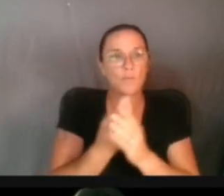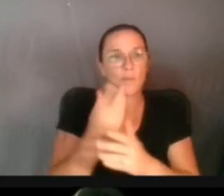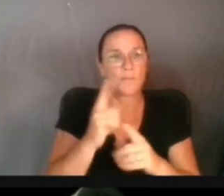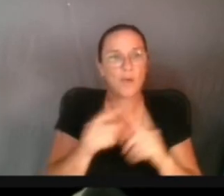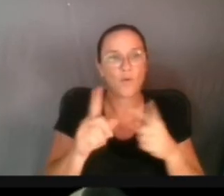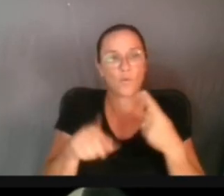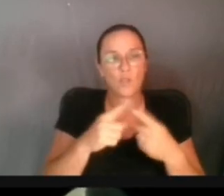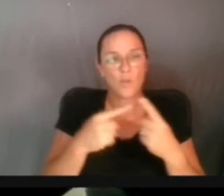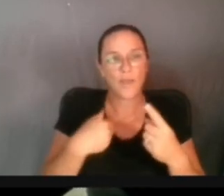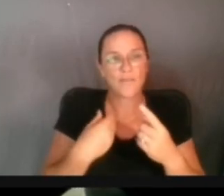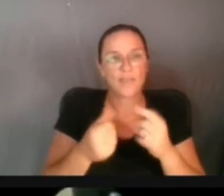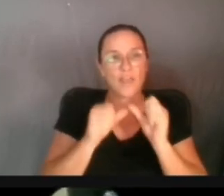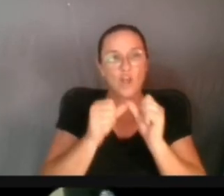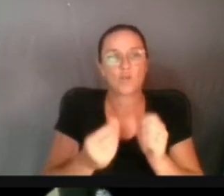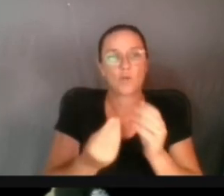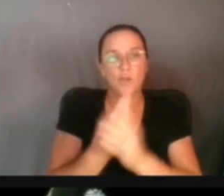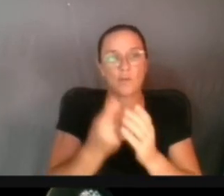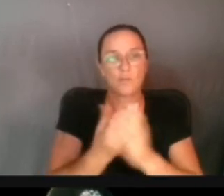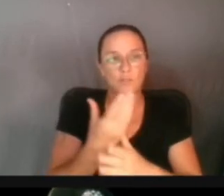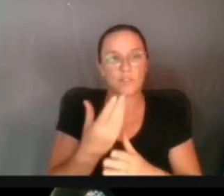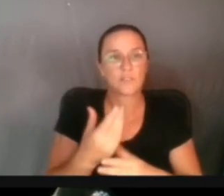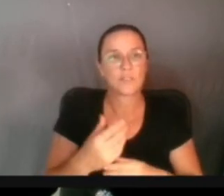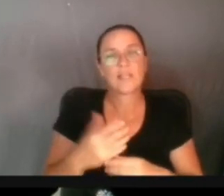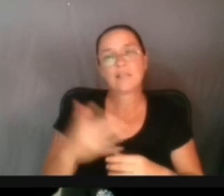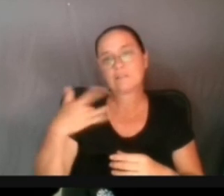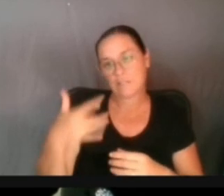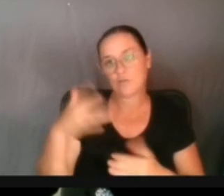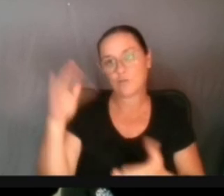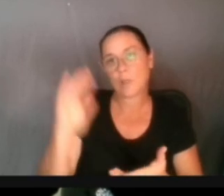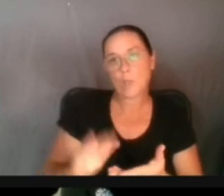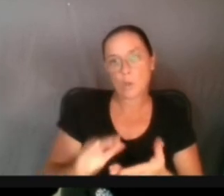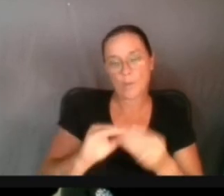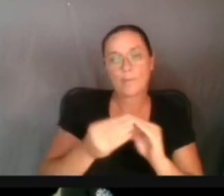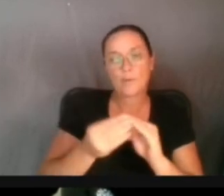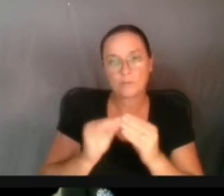ongoing eruption, earthquake rates are usually pretty low.